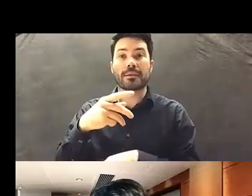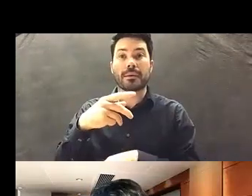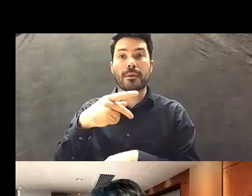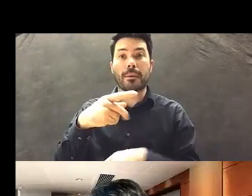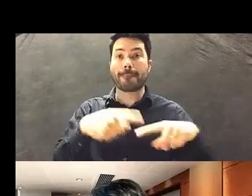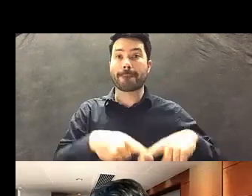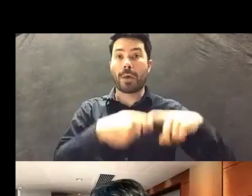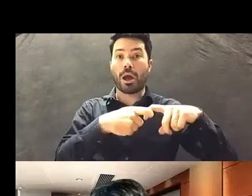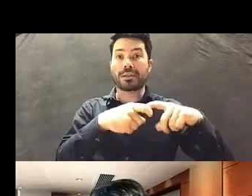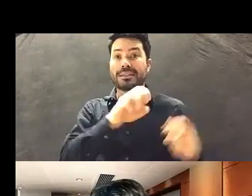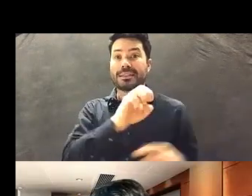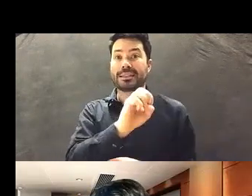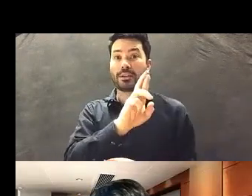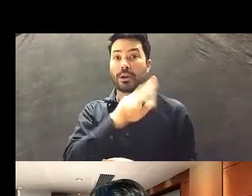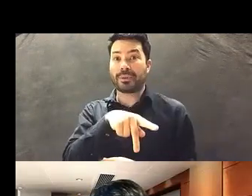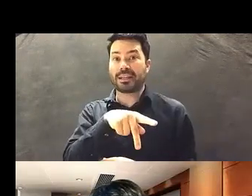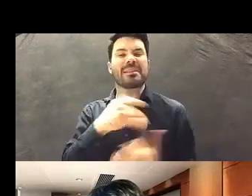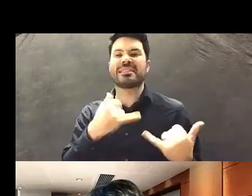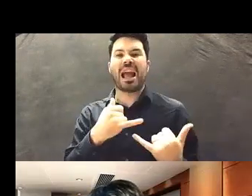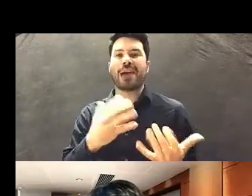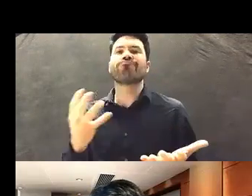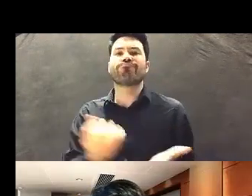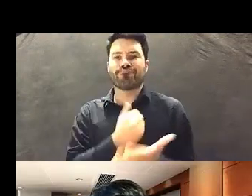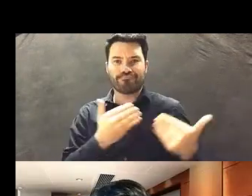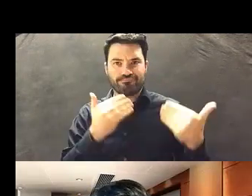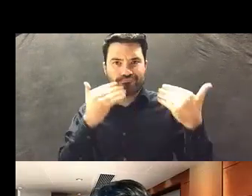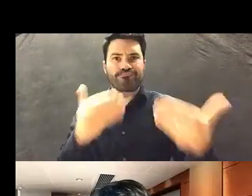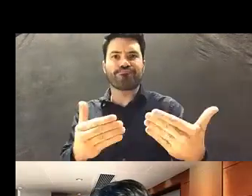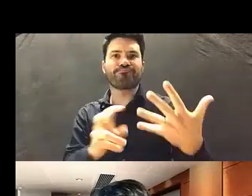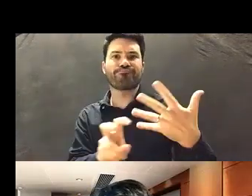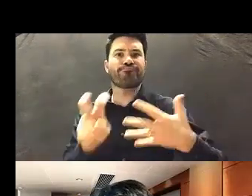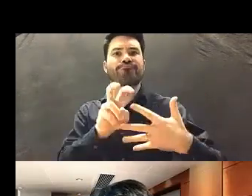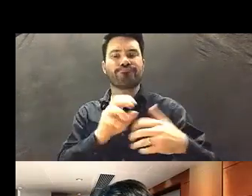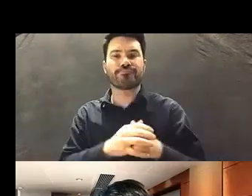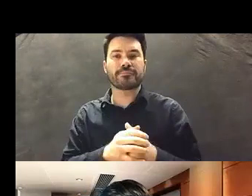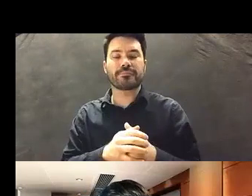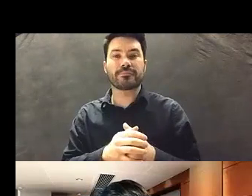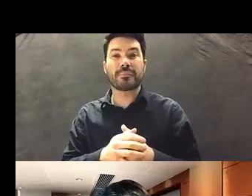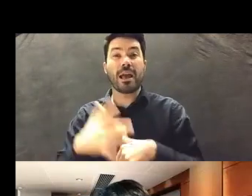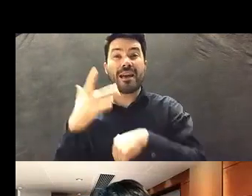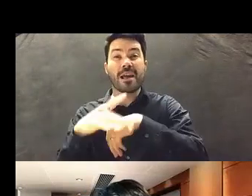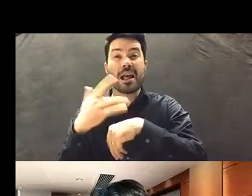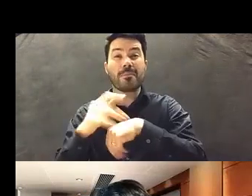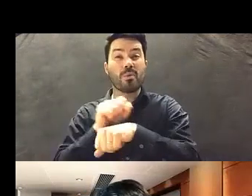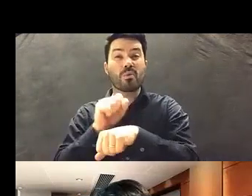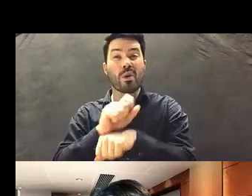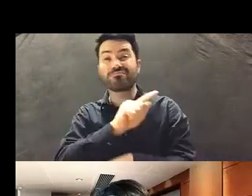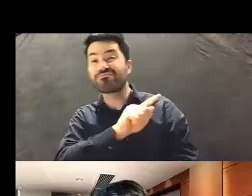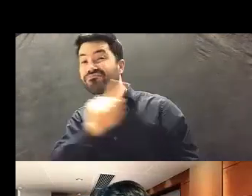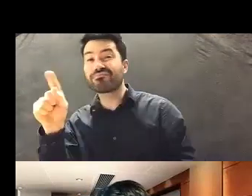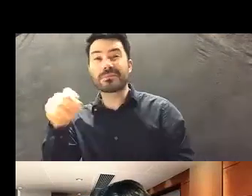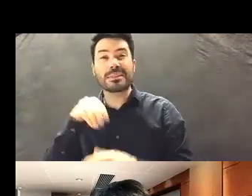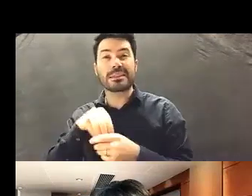moving forward with those promotional opportunities. Positions across Michigan Medicine are being evaluated